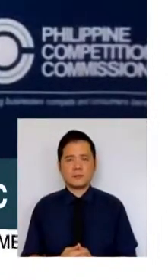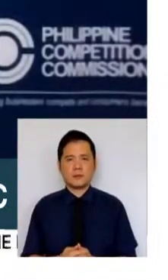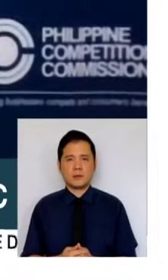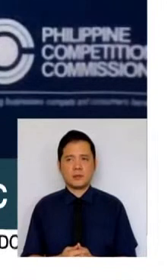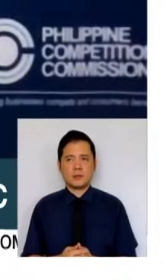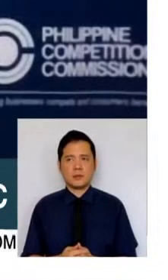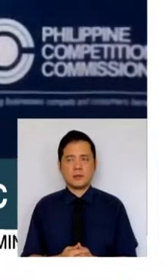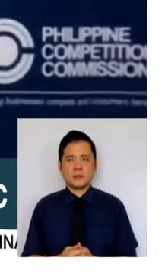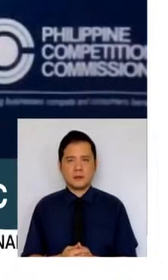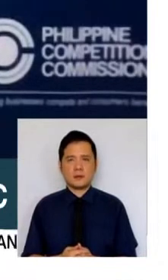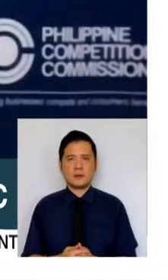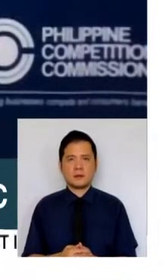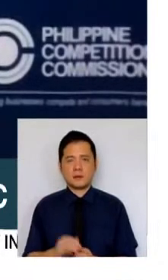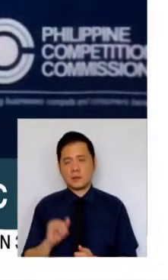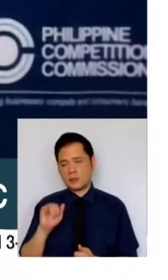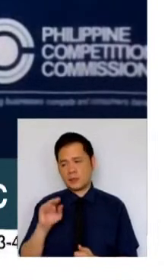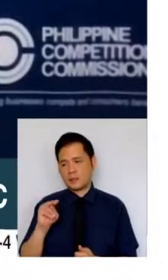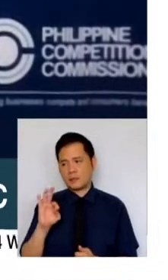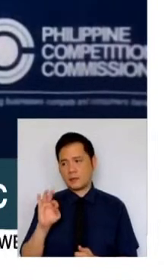Infrastructure is one, and